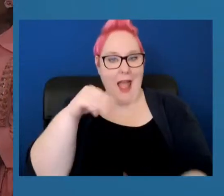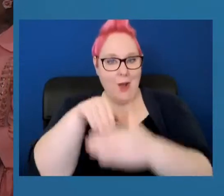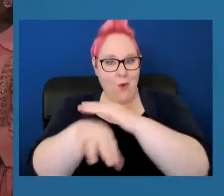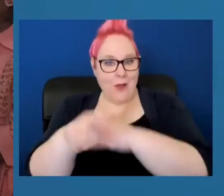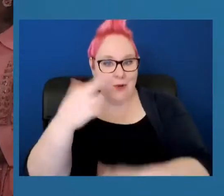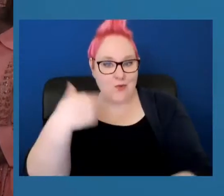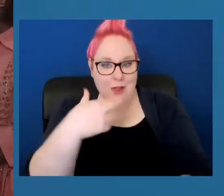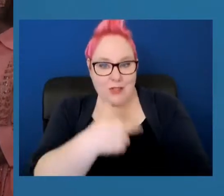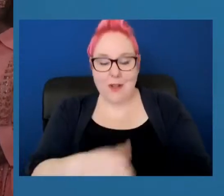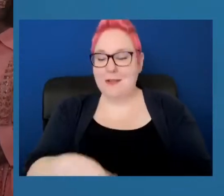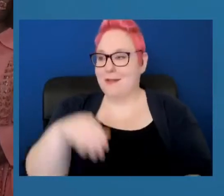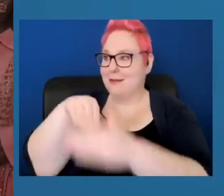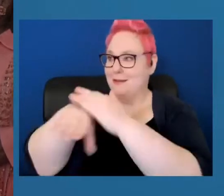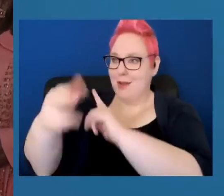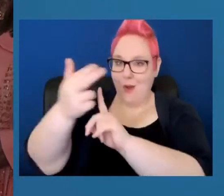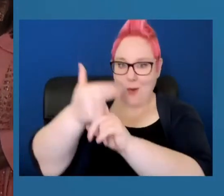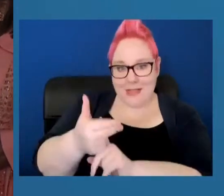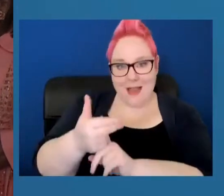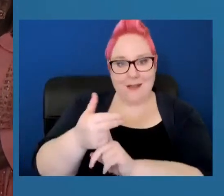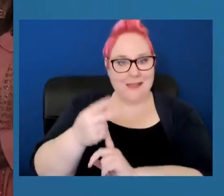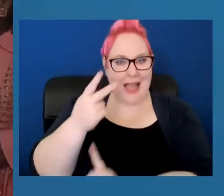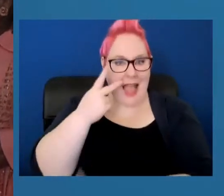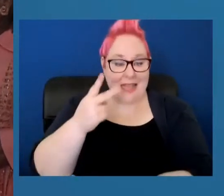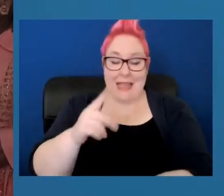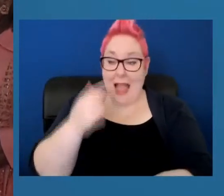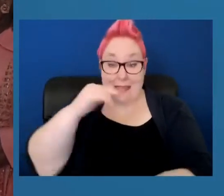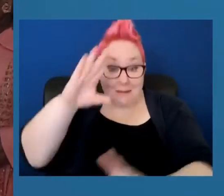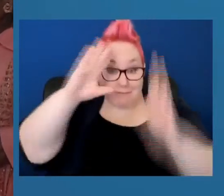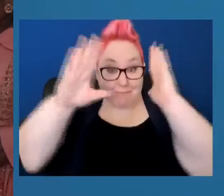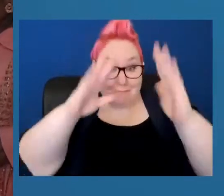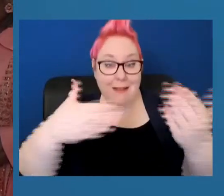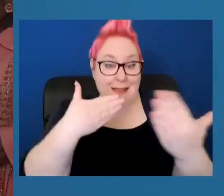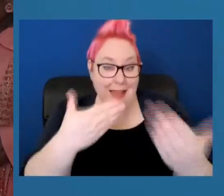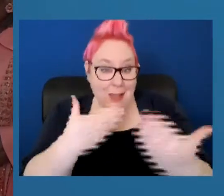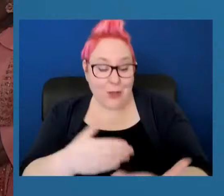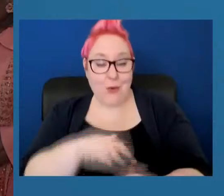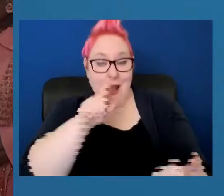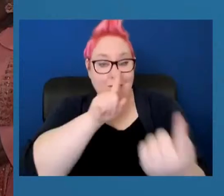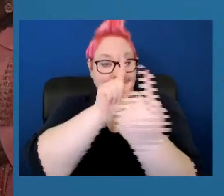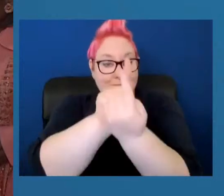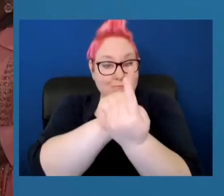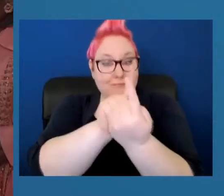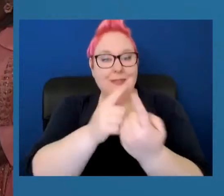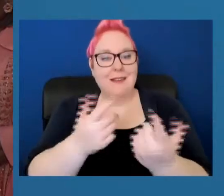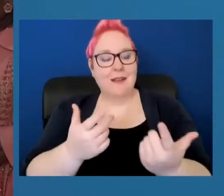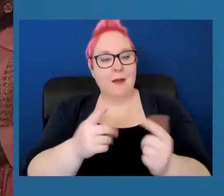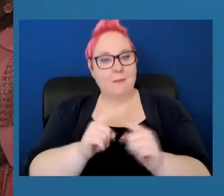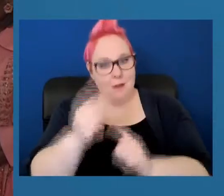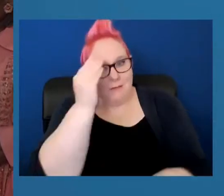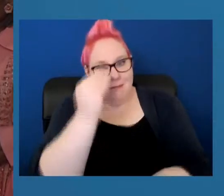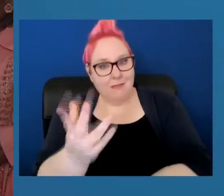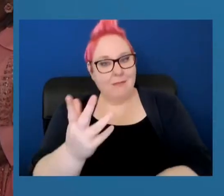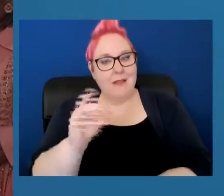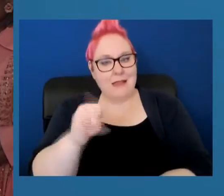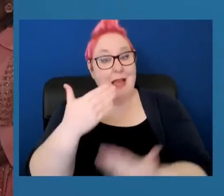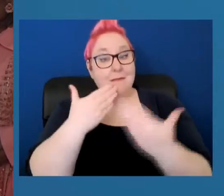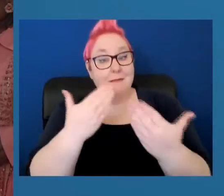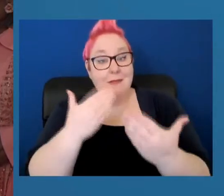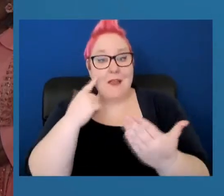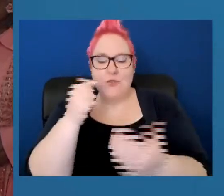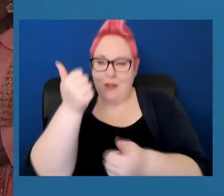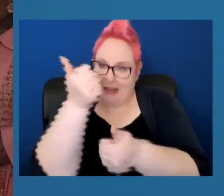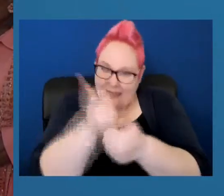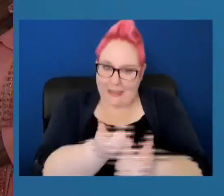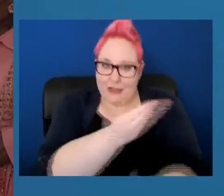walk into hotels. I say hello, I thank you, but I want you to know that that gratitude goes to every one of you.